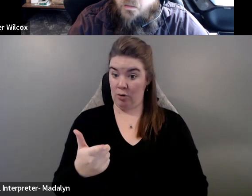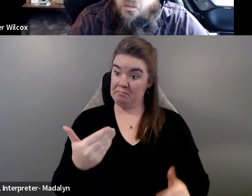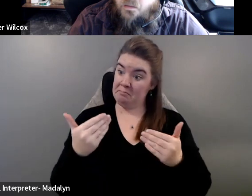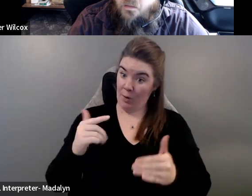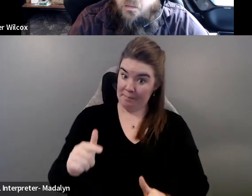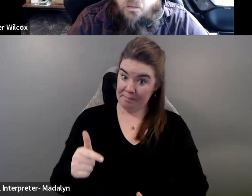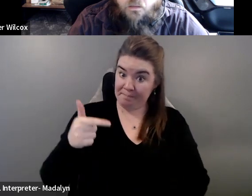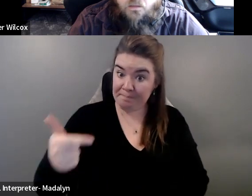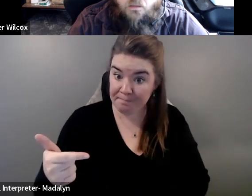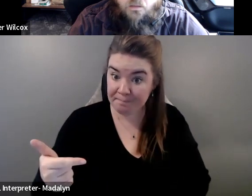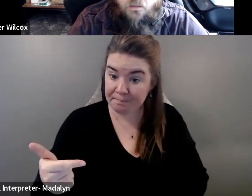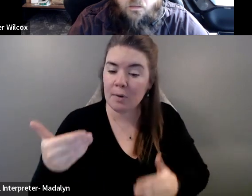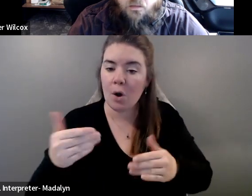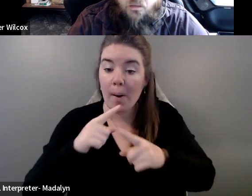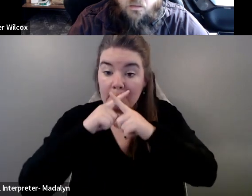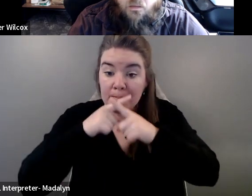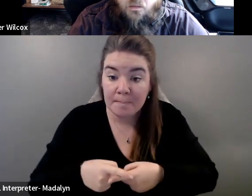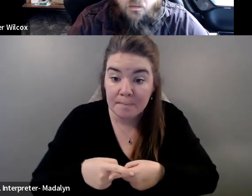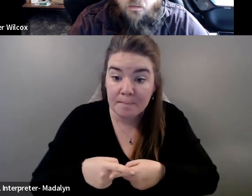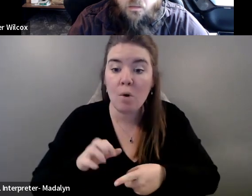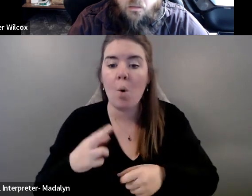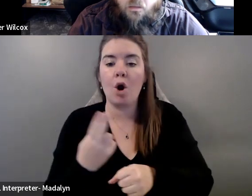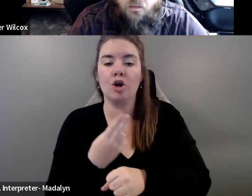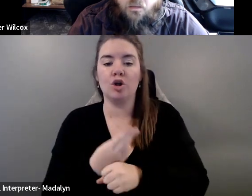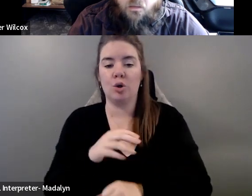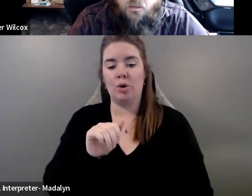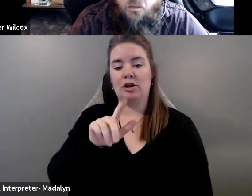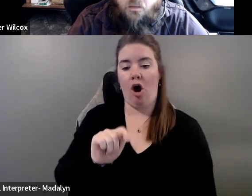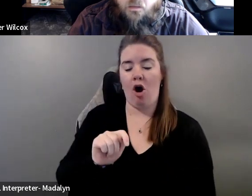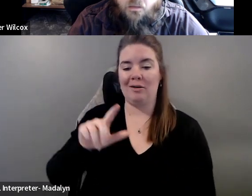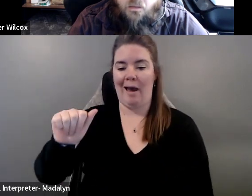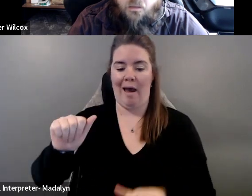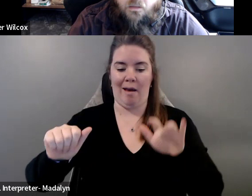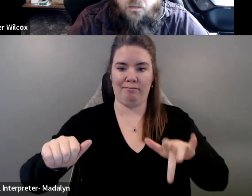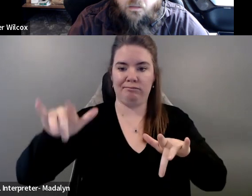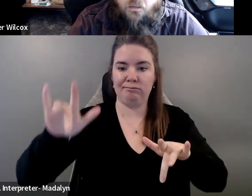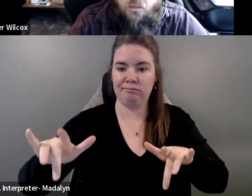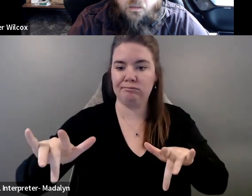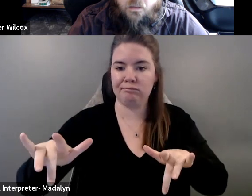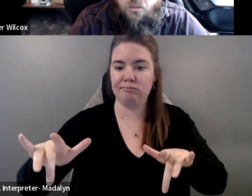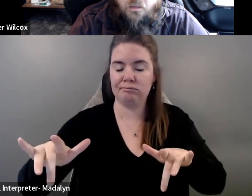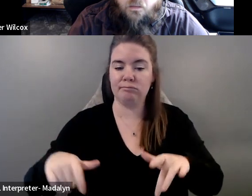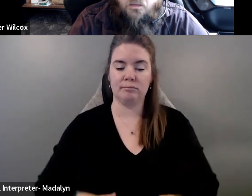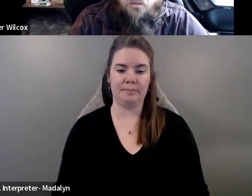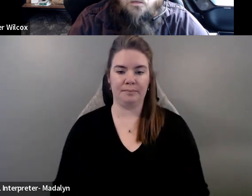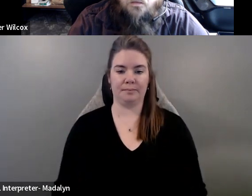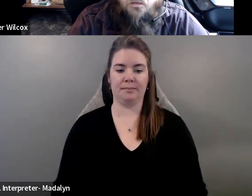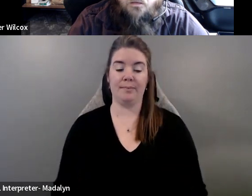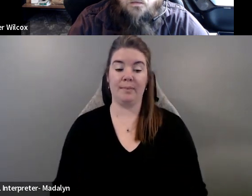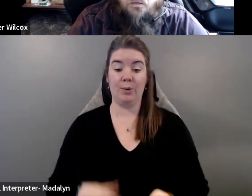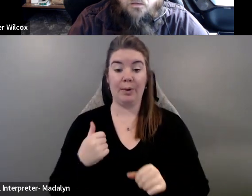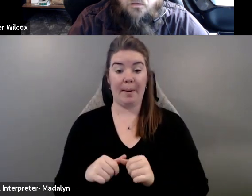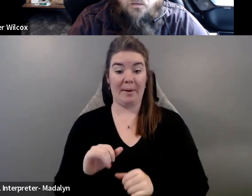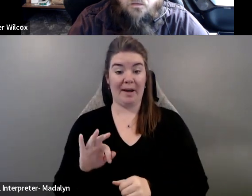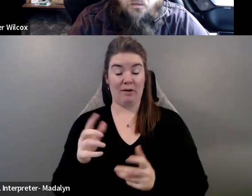and you can also use Alt and A if you're using keystrokes. Remember, if you wish to